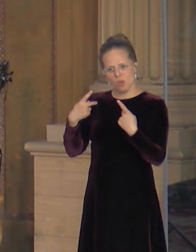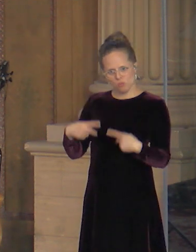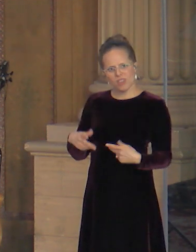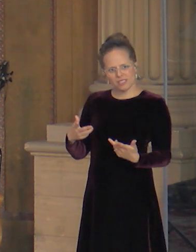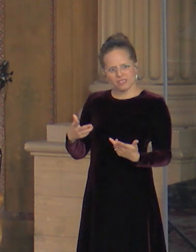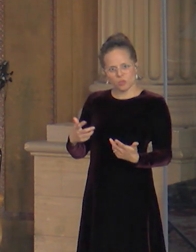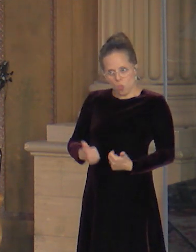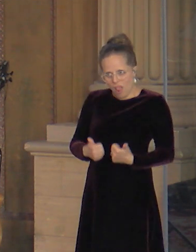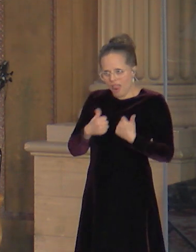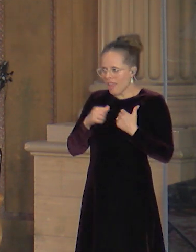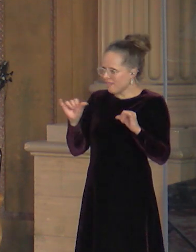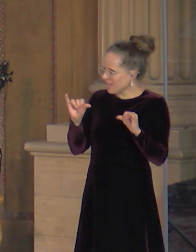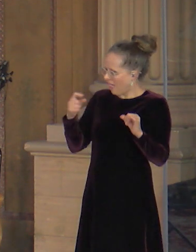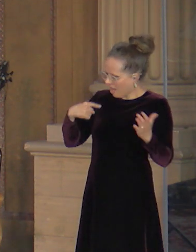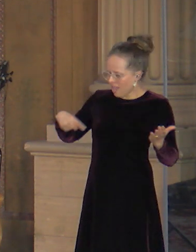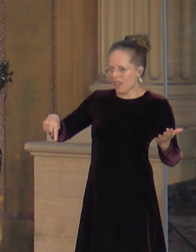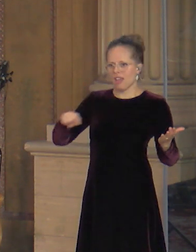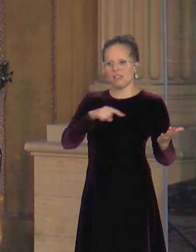lives like one of us